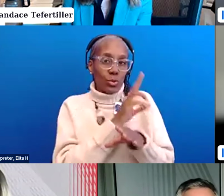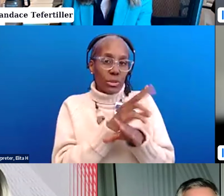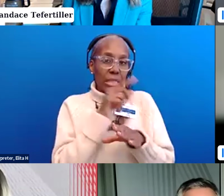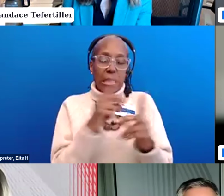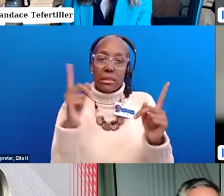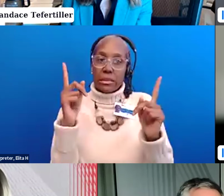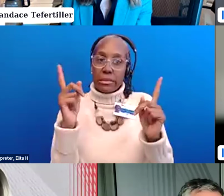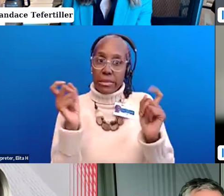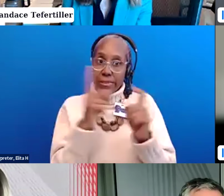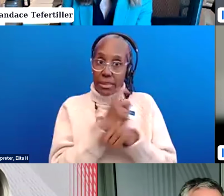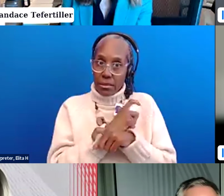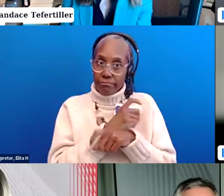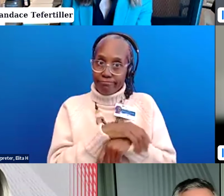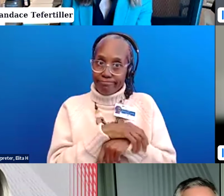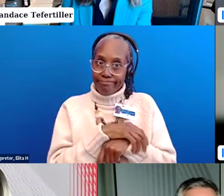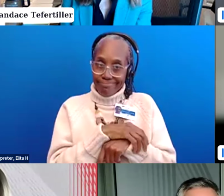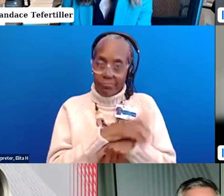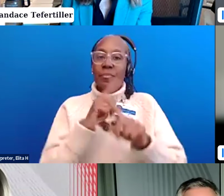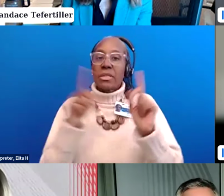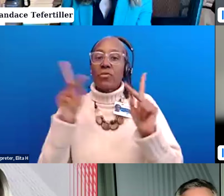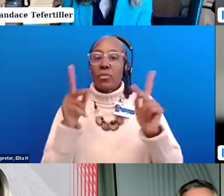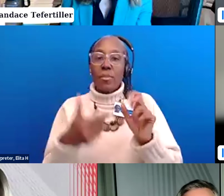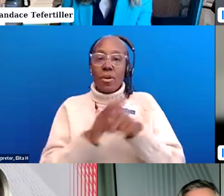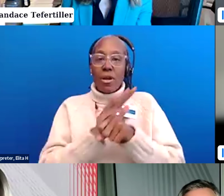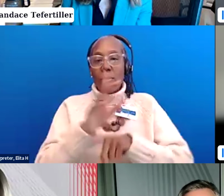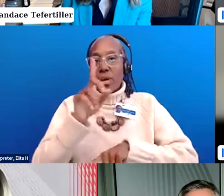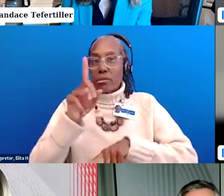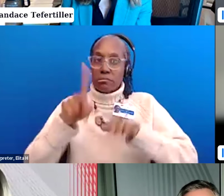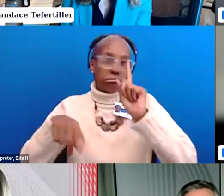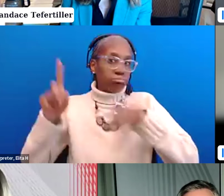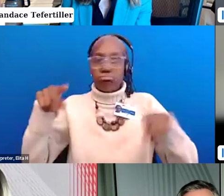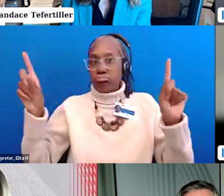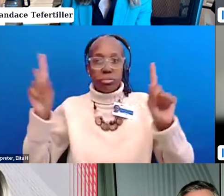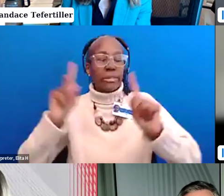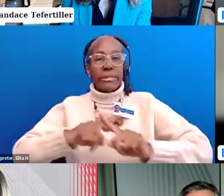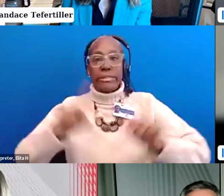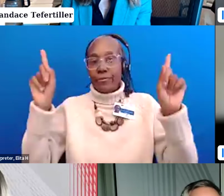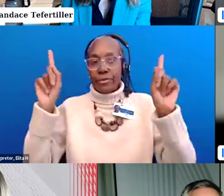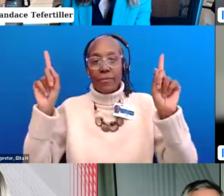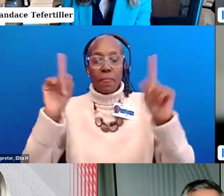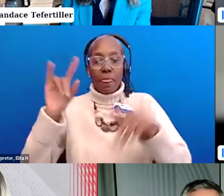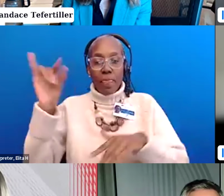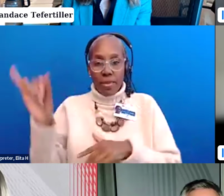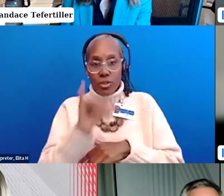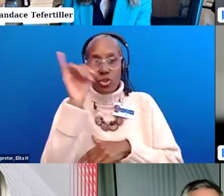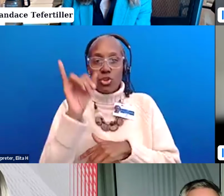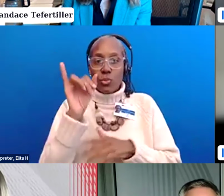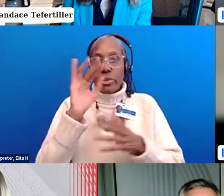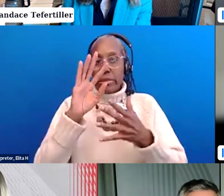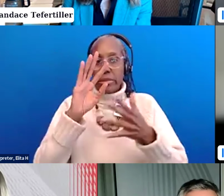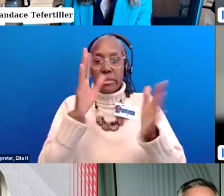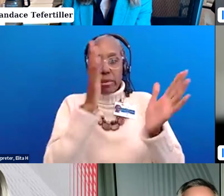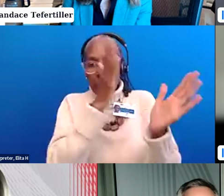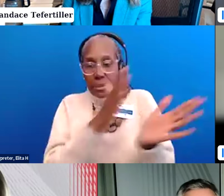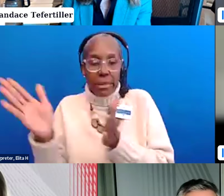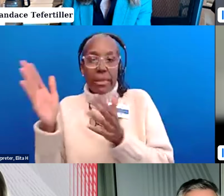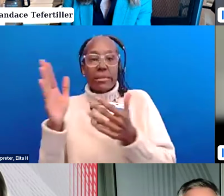bit complicated because different people are covered by different insurance schemes or payers,